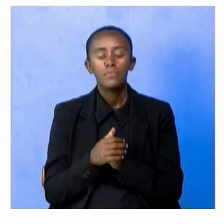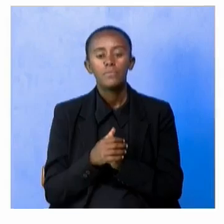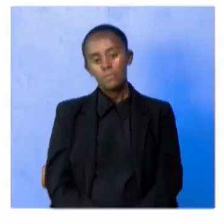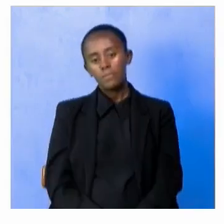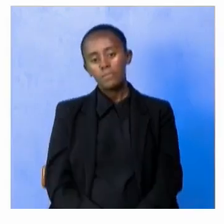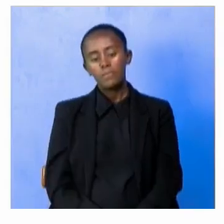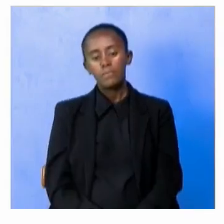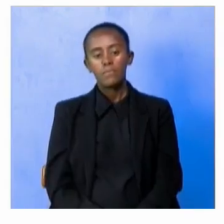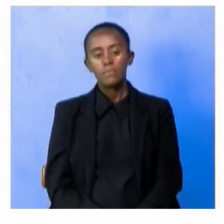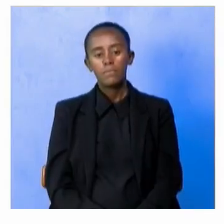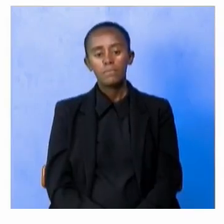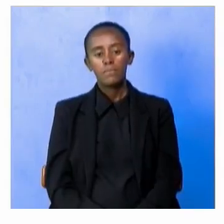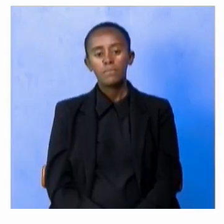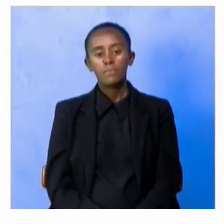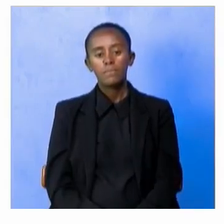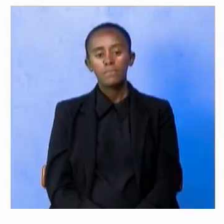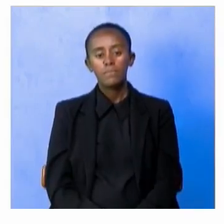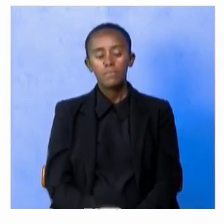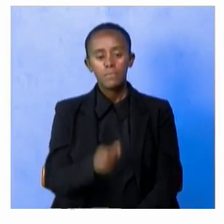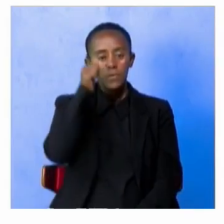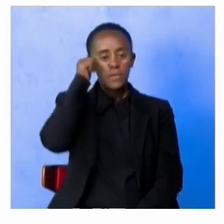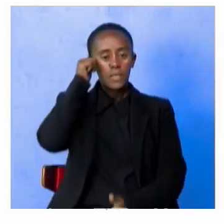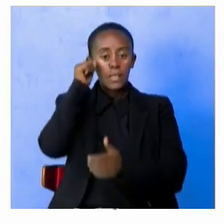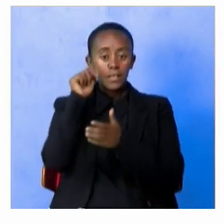He studies